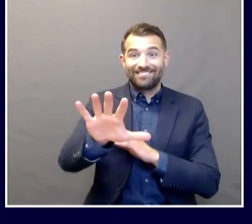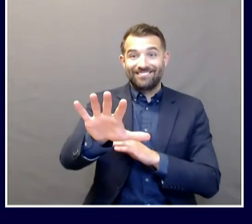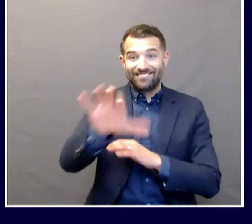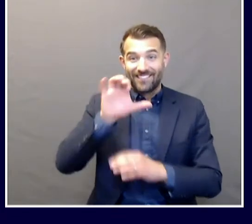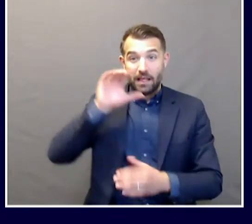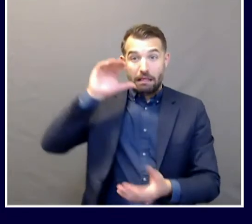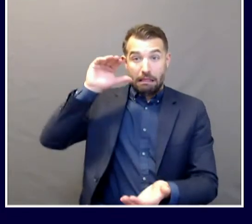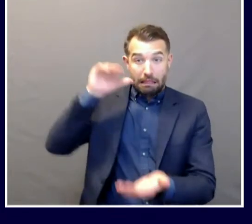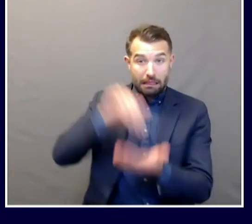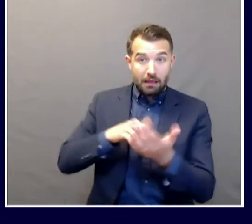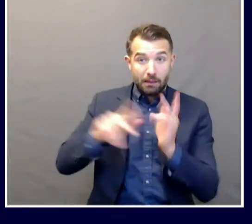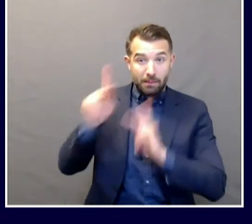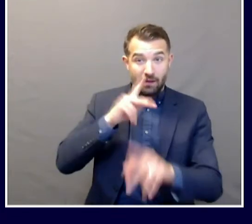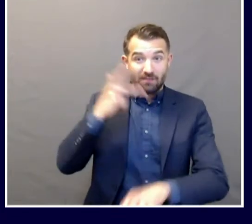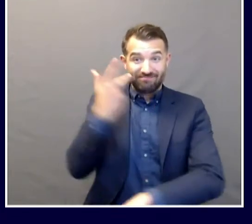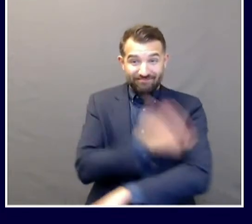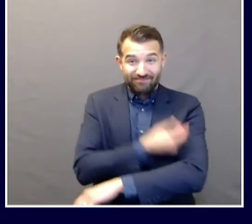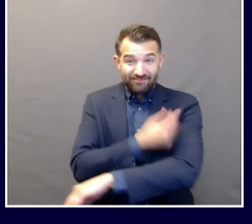again, about